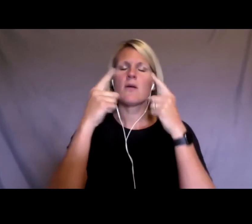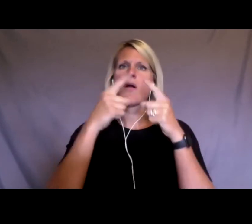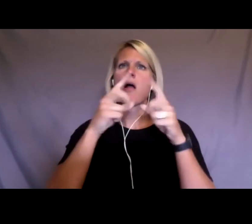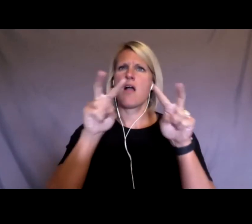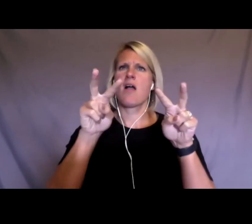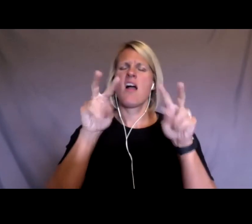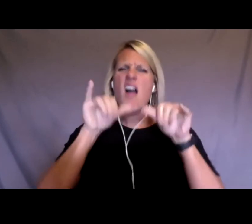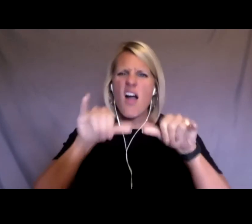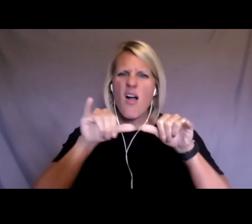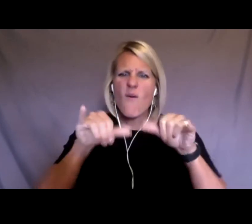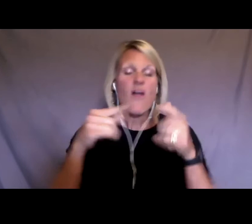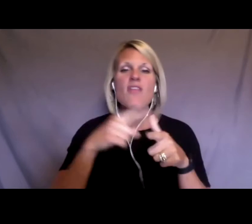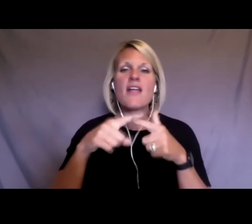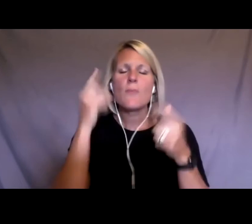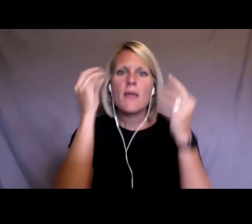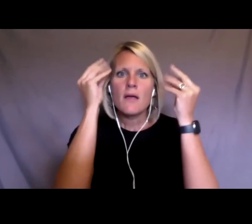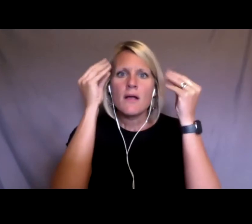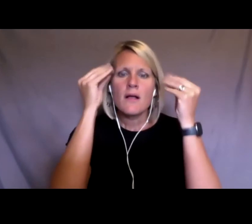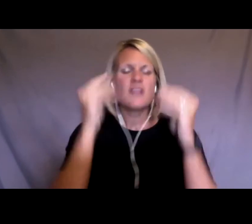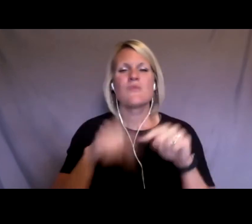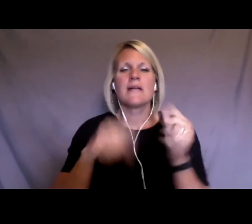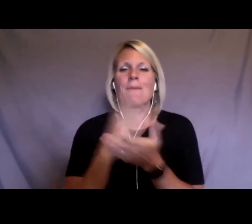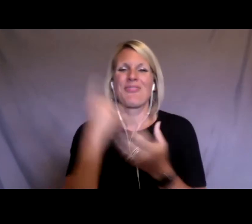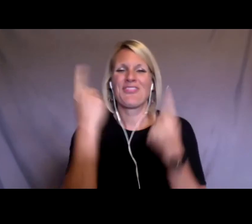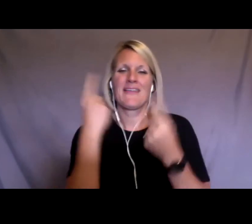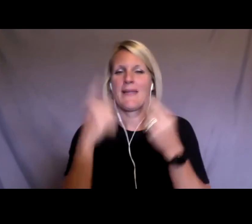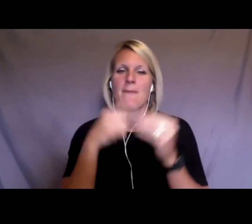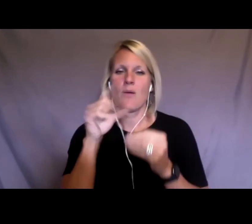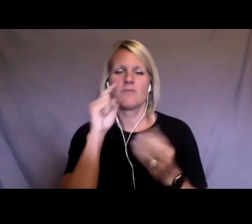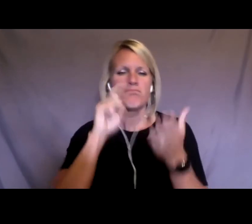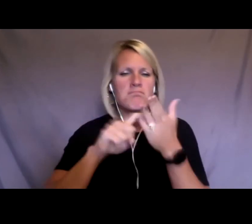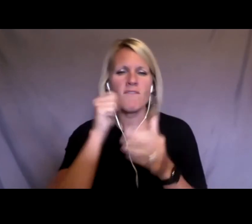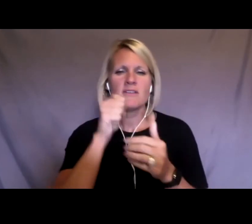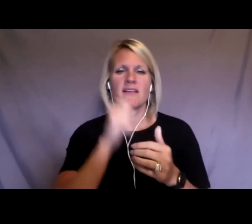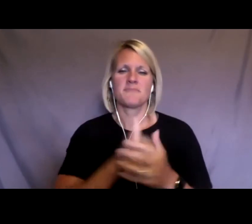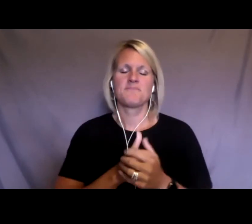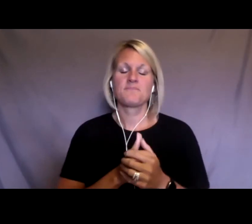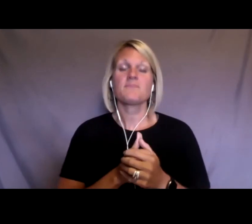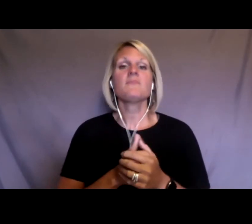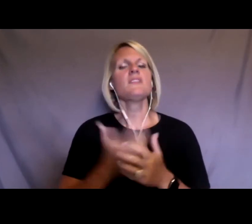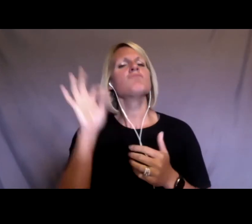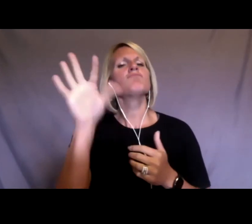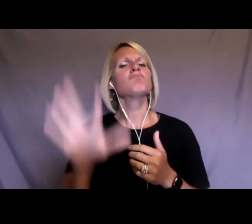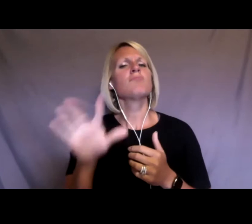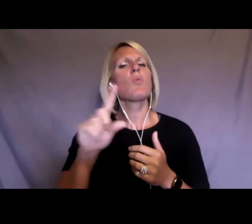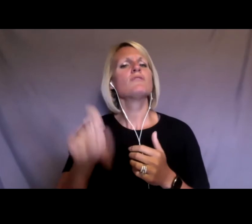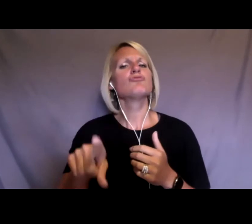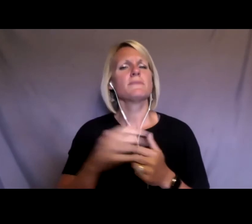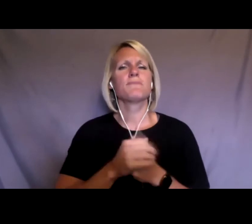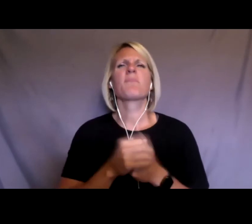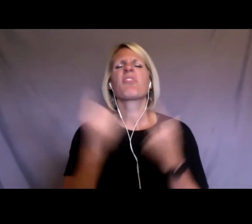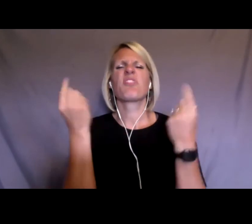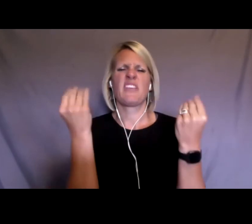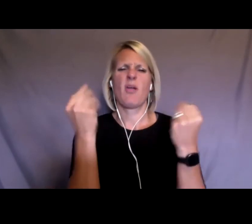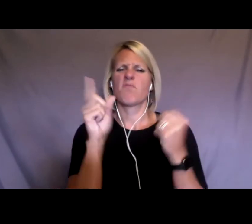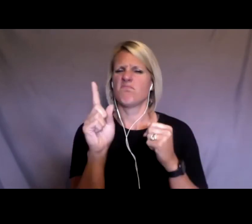almost can't stop thinking about it. So I want to leave you with a question I'd like you all to think about just for a moment and